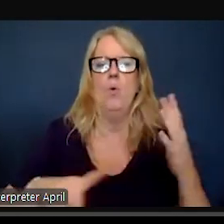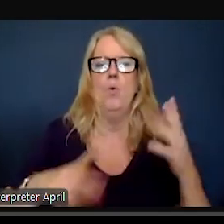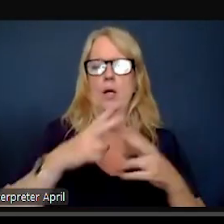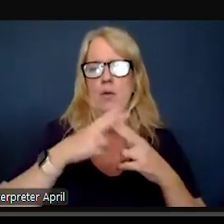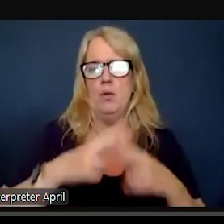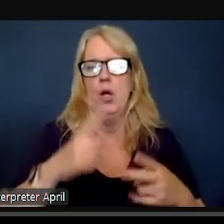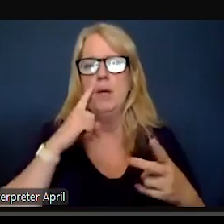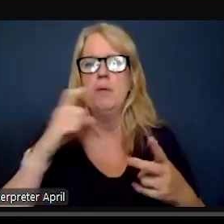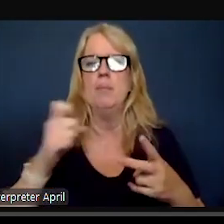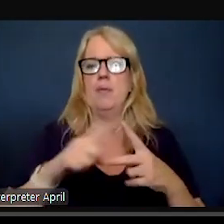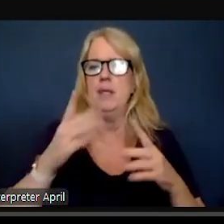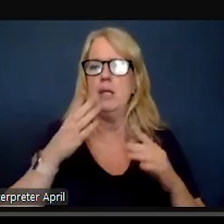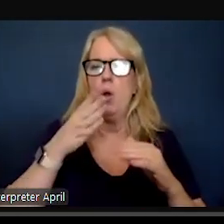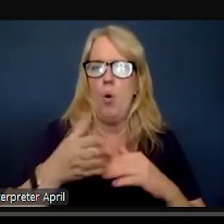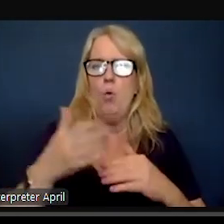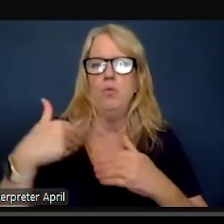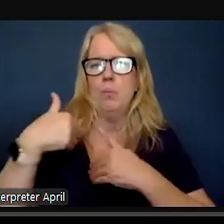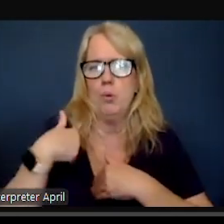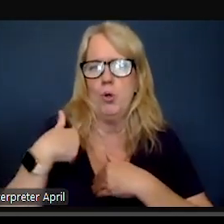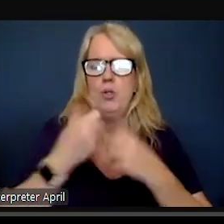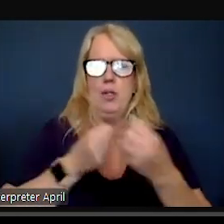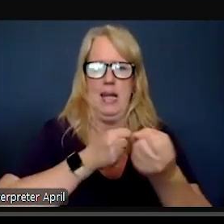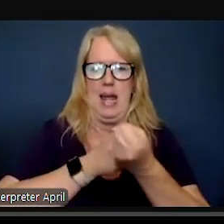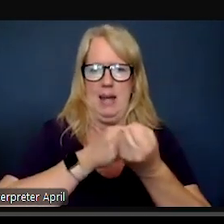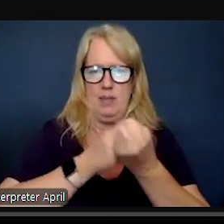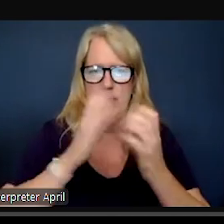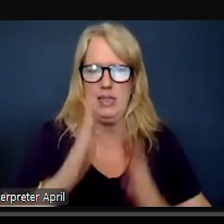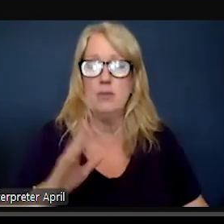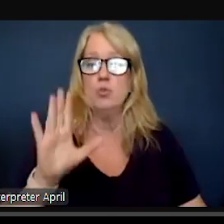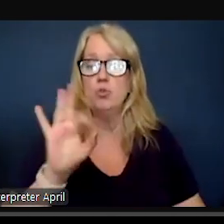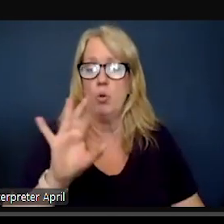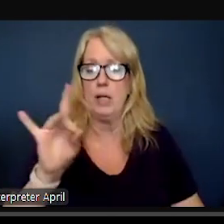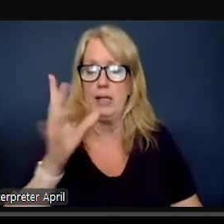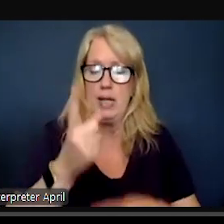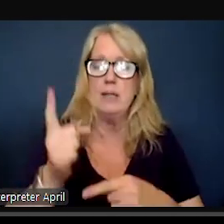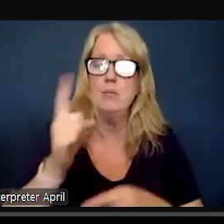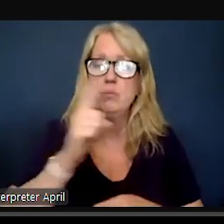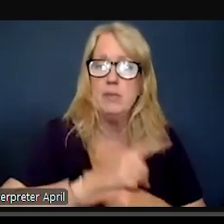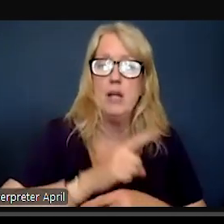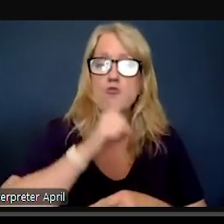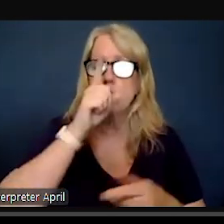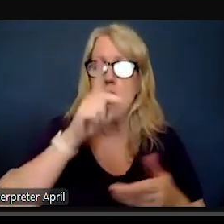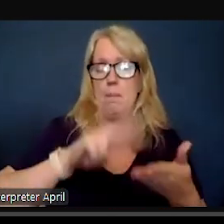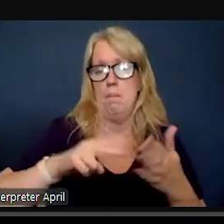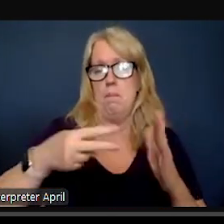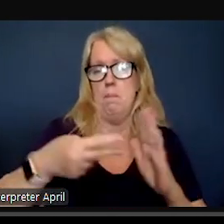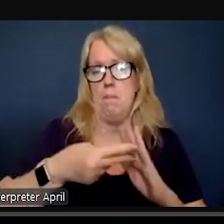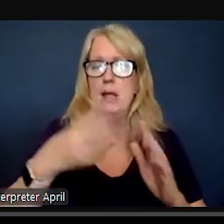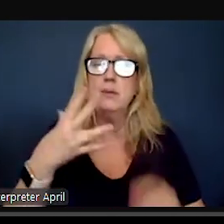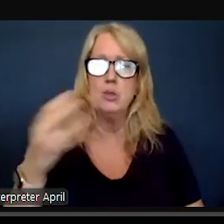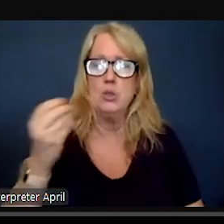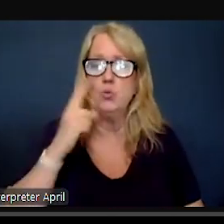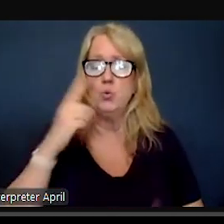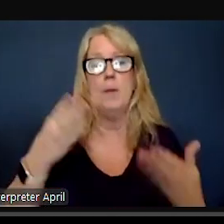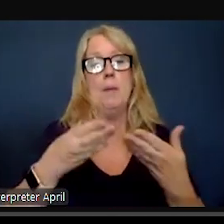the overburdened advocate. So while 988 Day is really meant to go out into the public and for